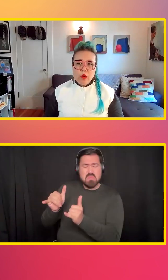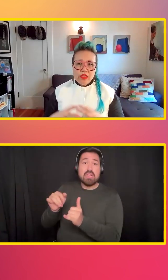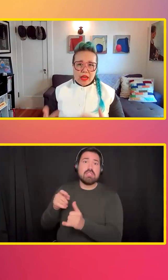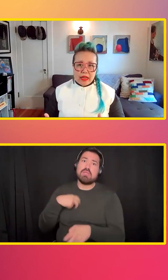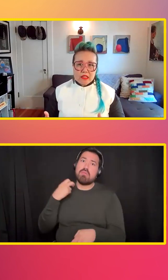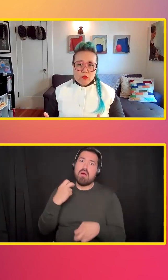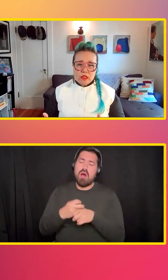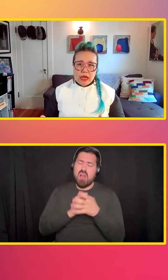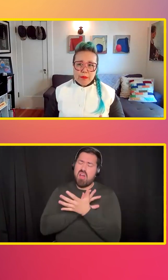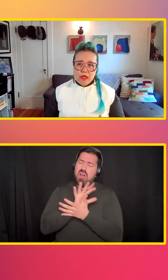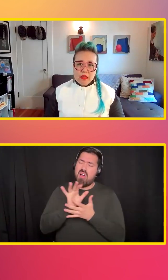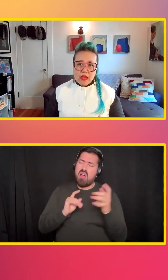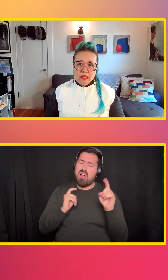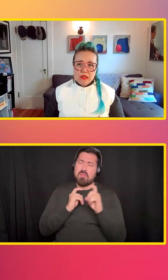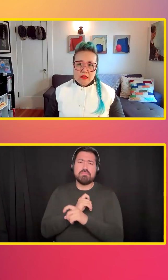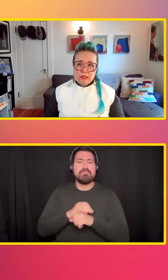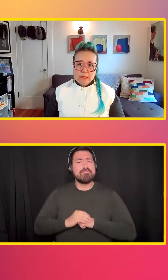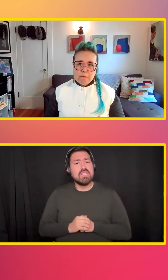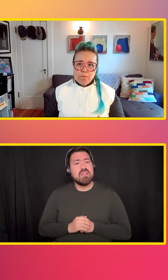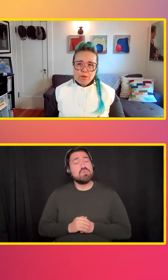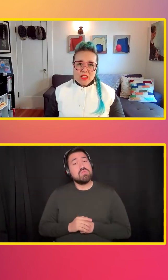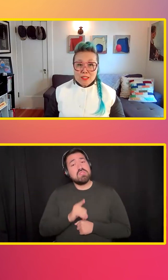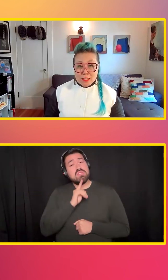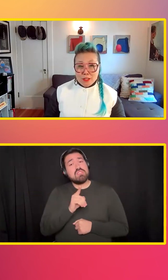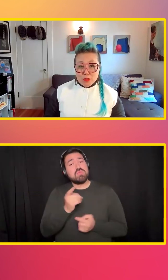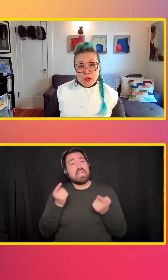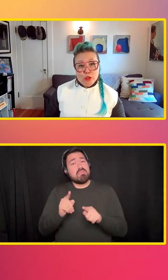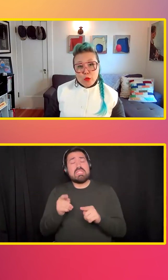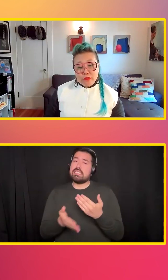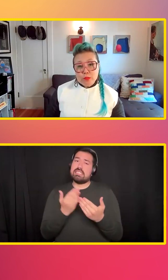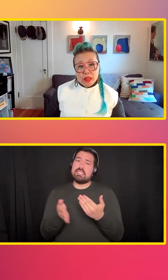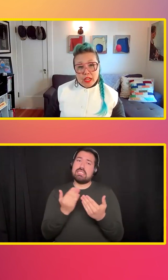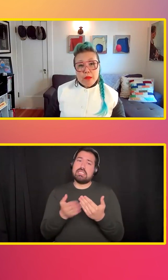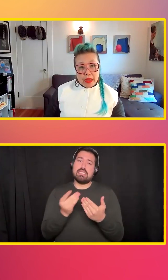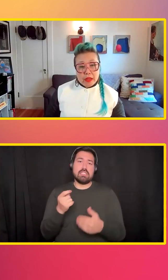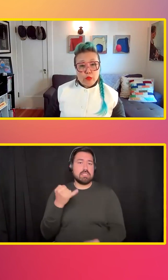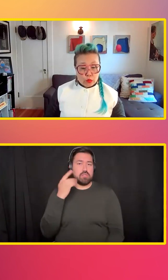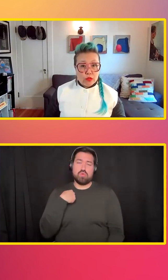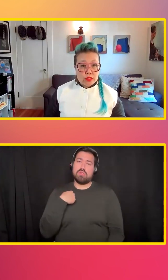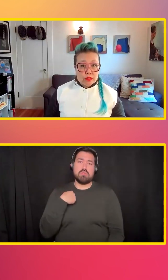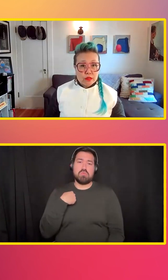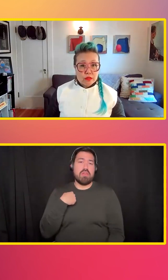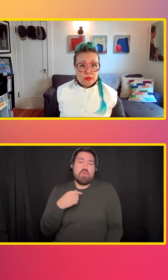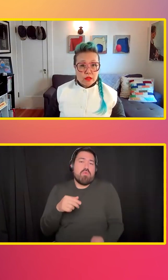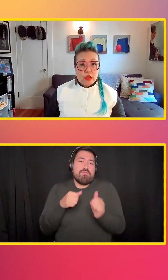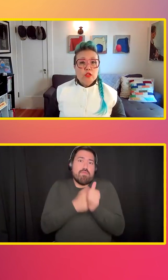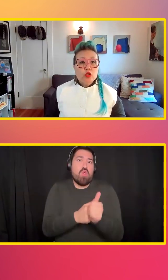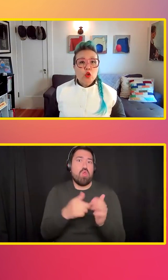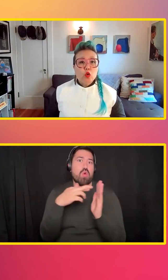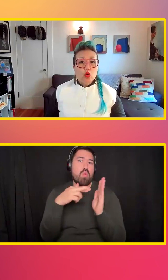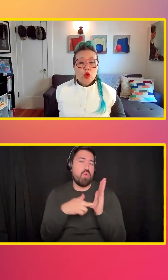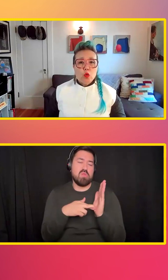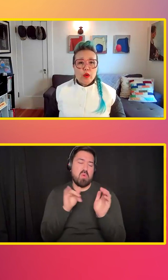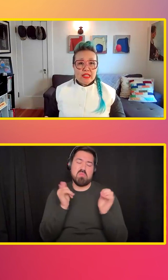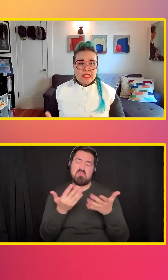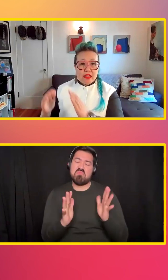And with that, what's happening then is it's easier when you don't have to play by the rules. Yeah.